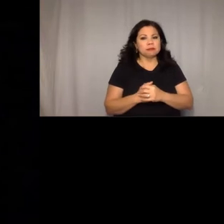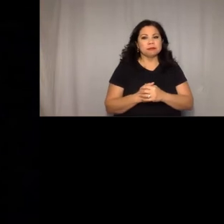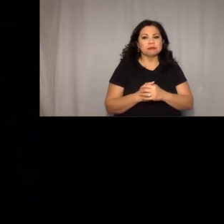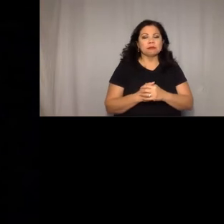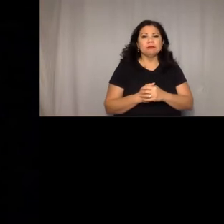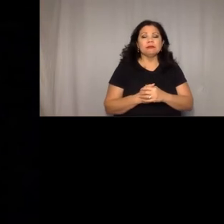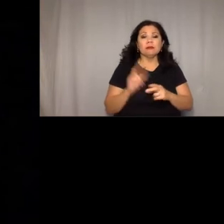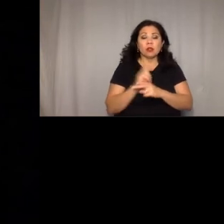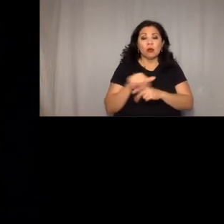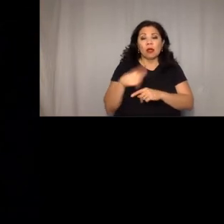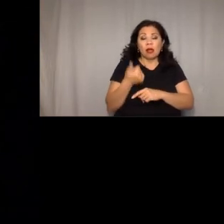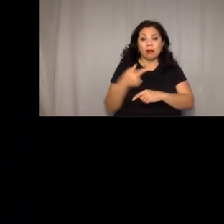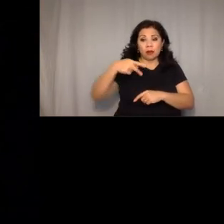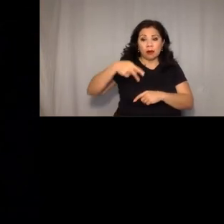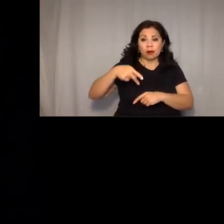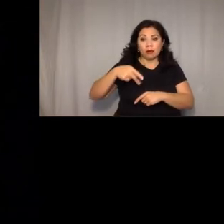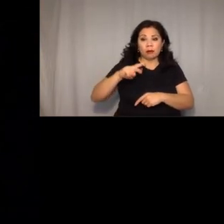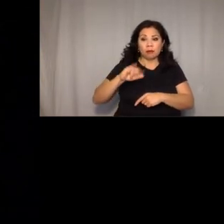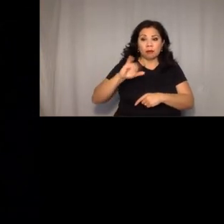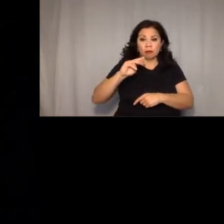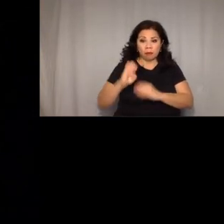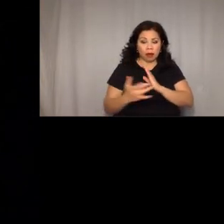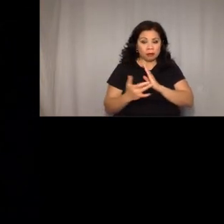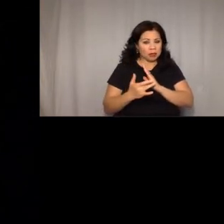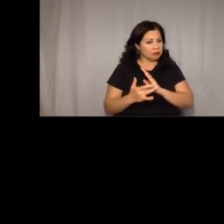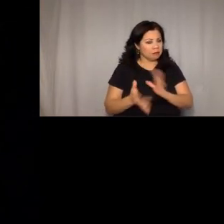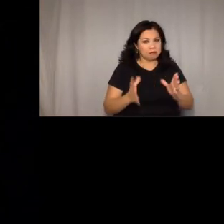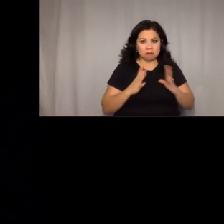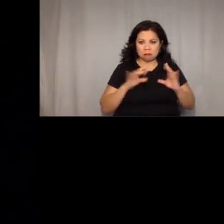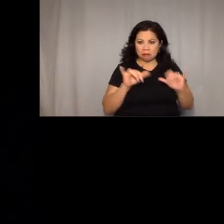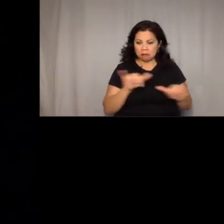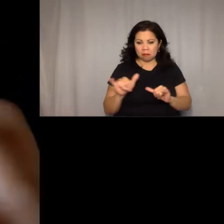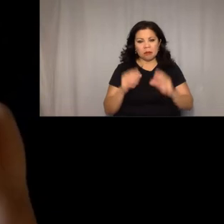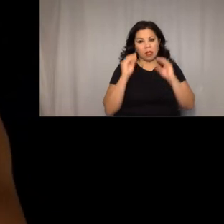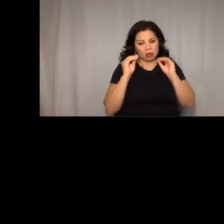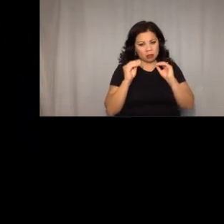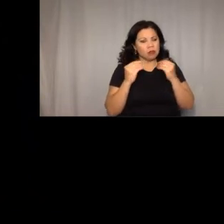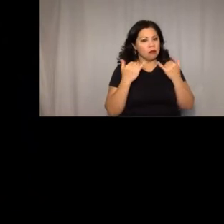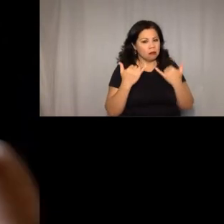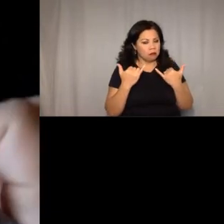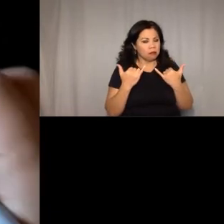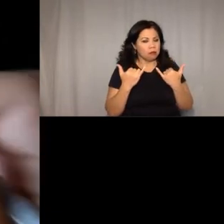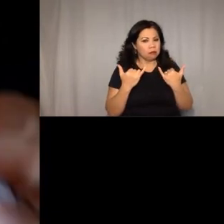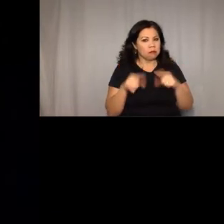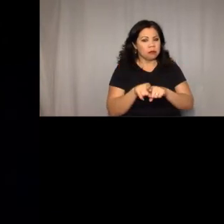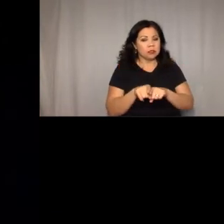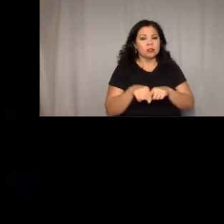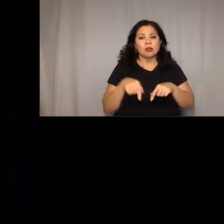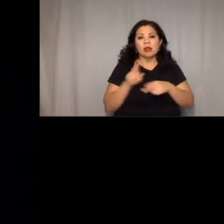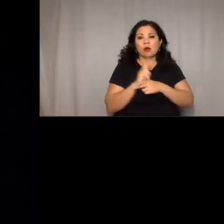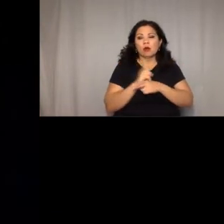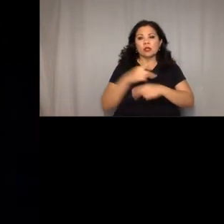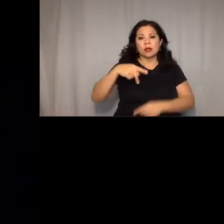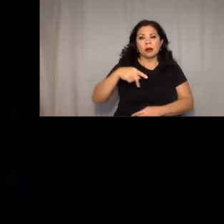is totally okay. And we're gonna be looking at that today as well, okay? So this way is using primes,